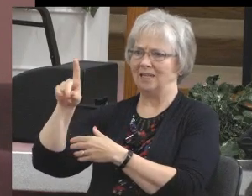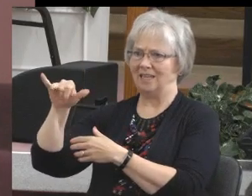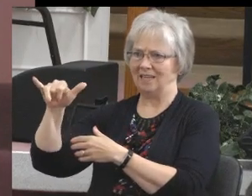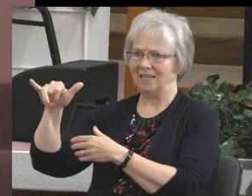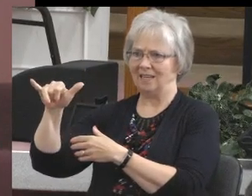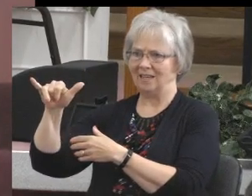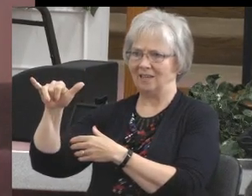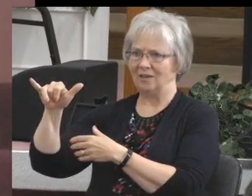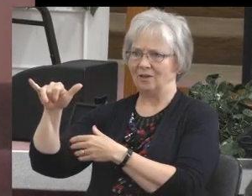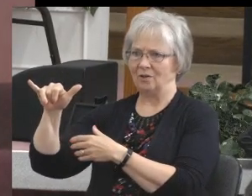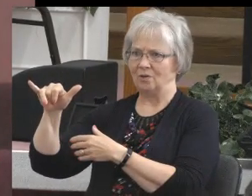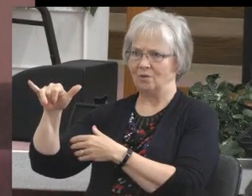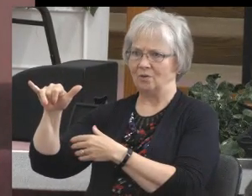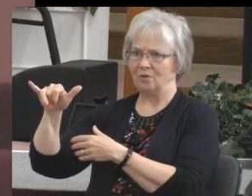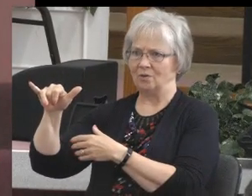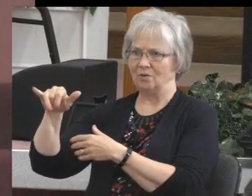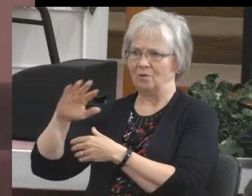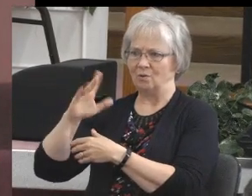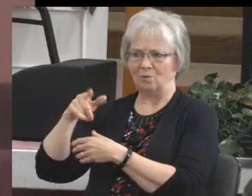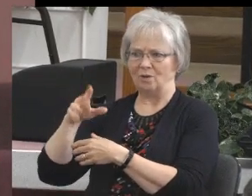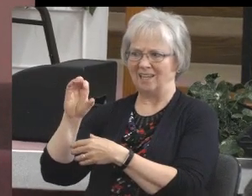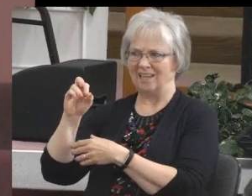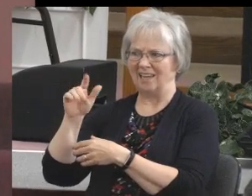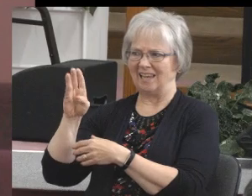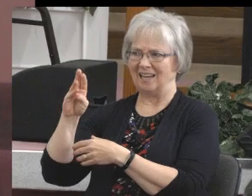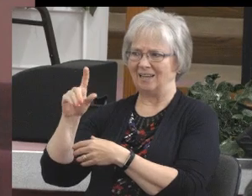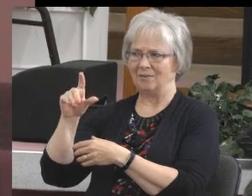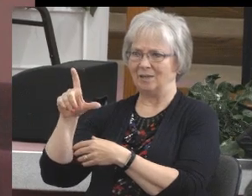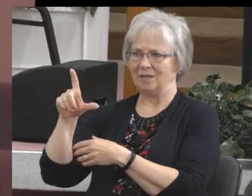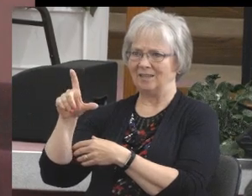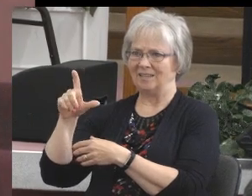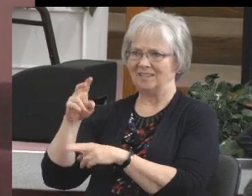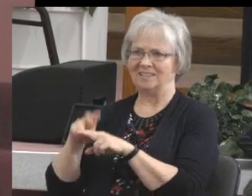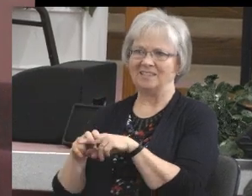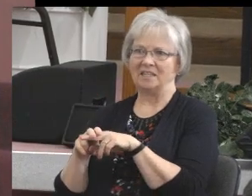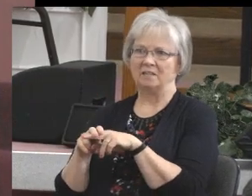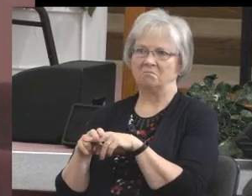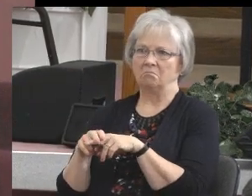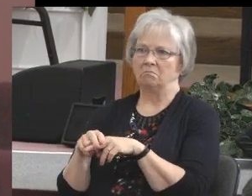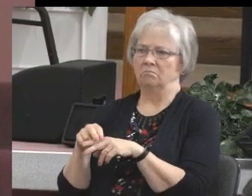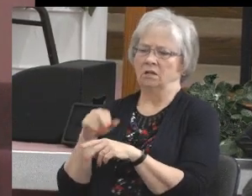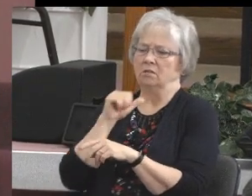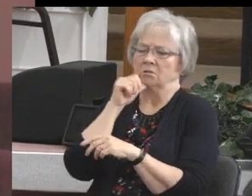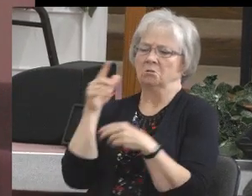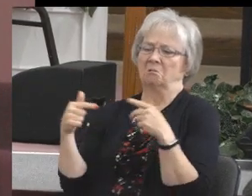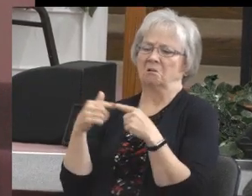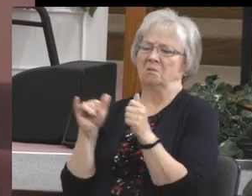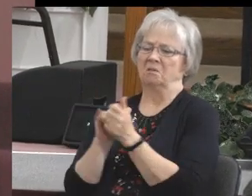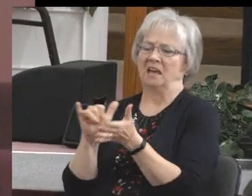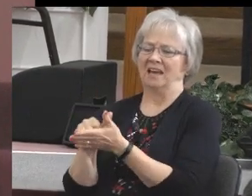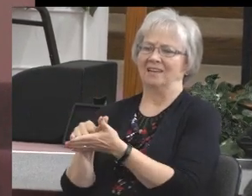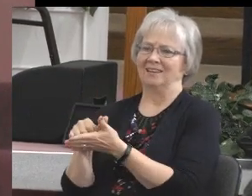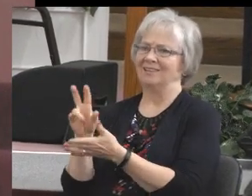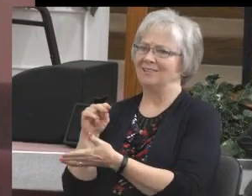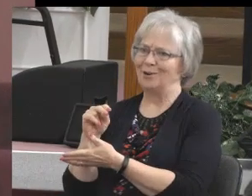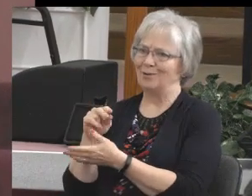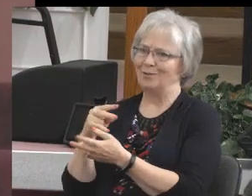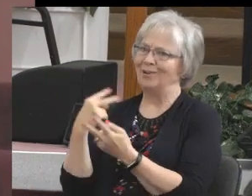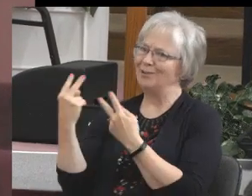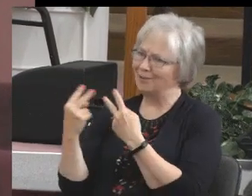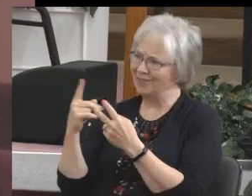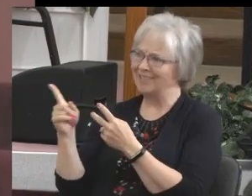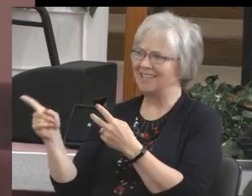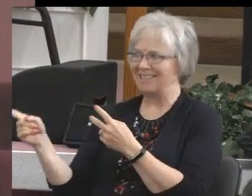do you sit and rebel and say, "Well, I just don't agree with that"? No, you're visiting a country. You realize this is their